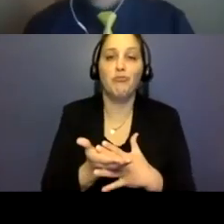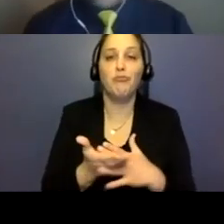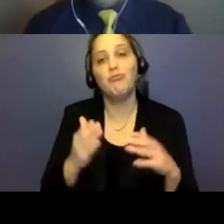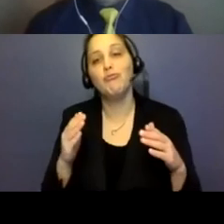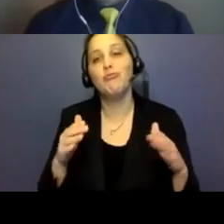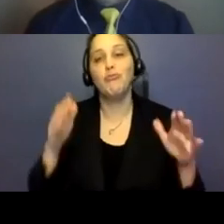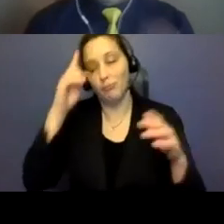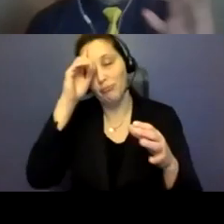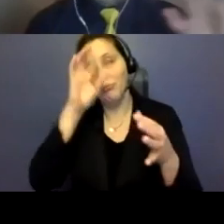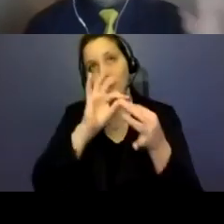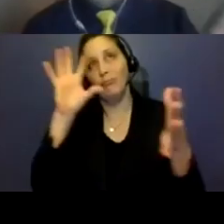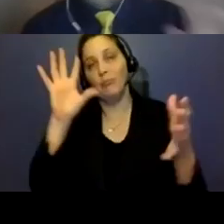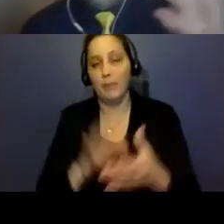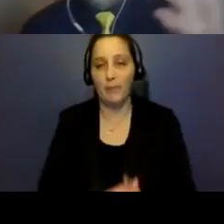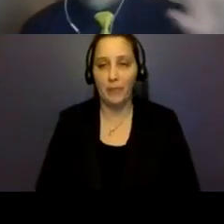up the mind.